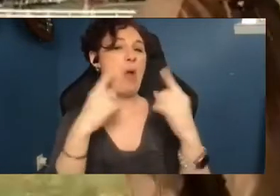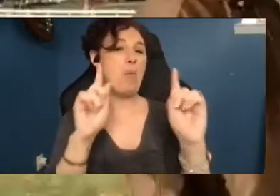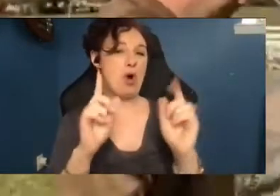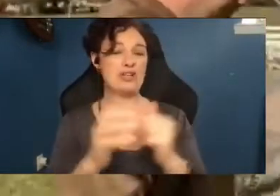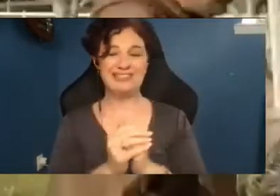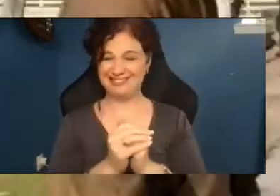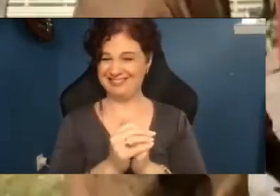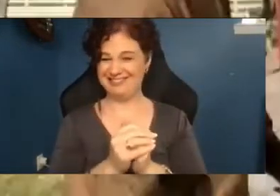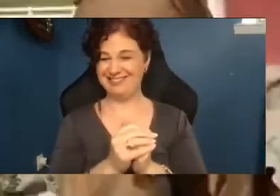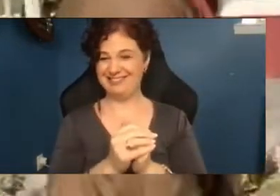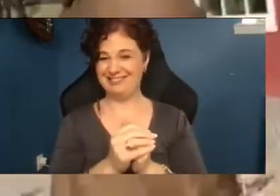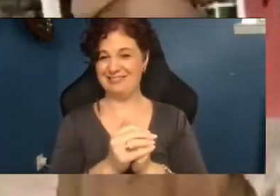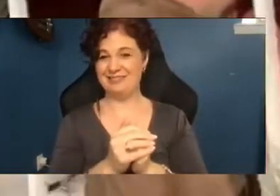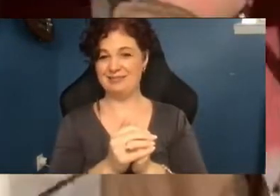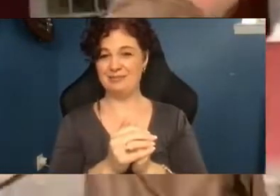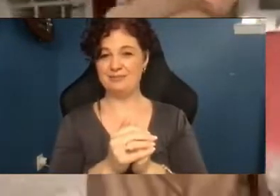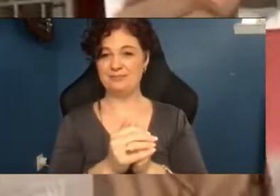us.